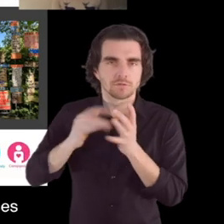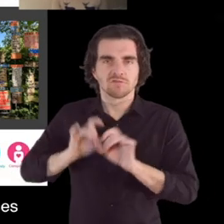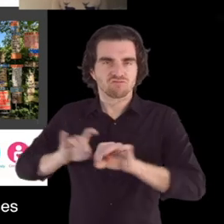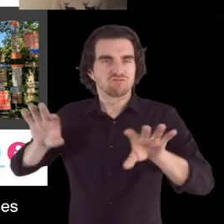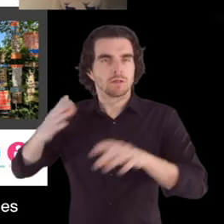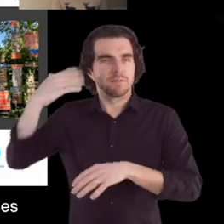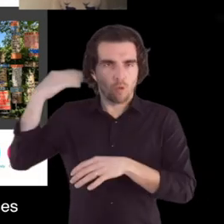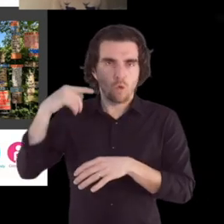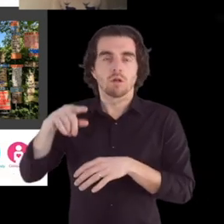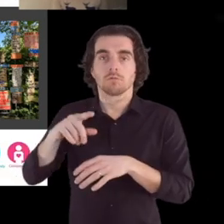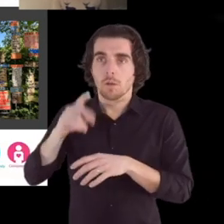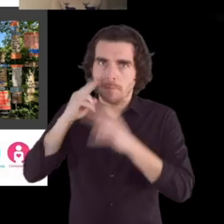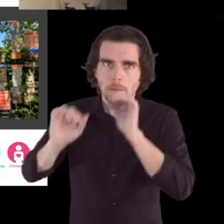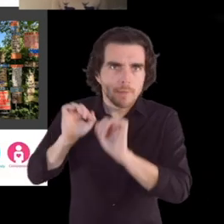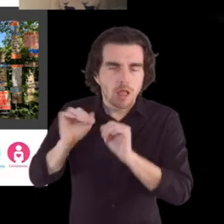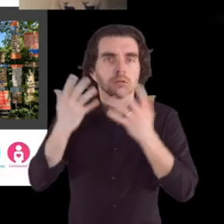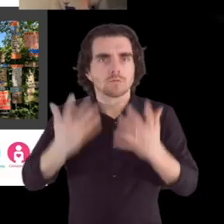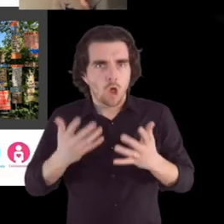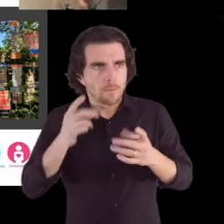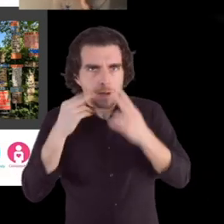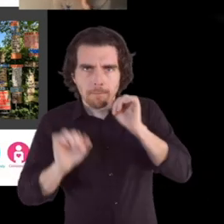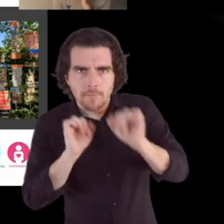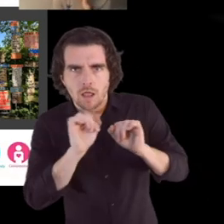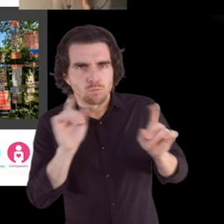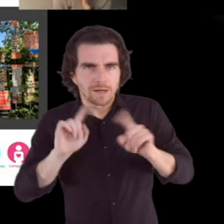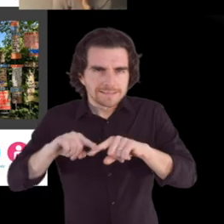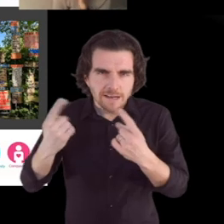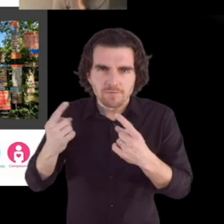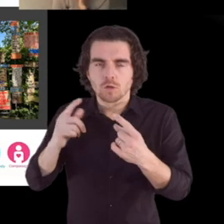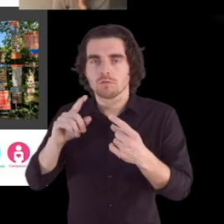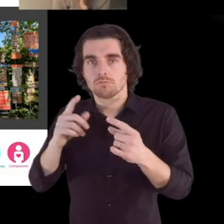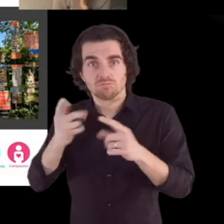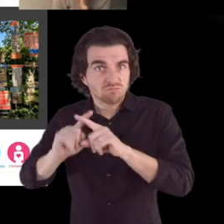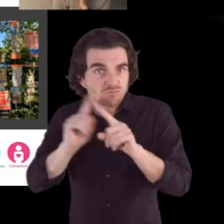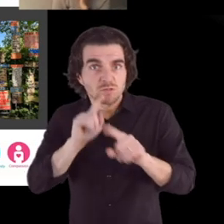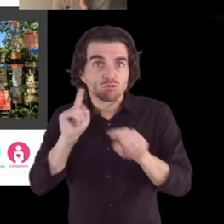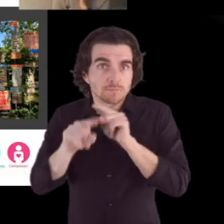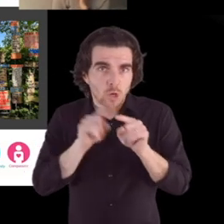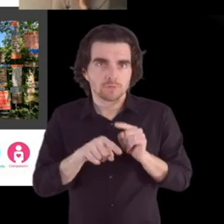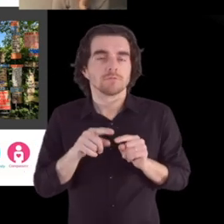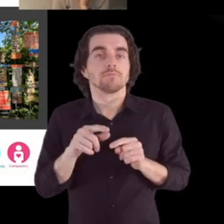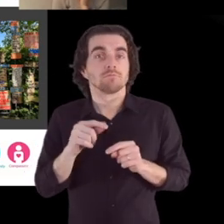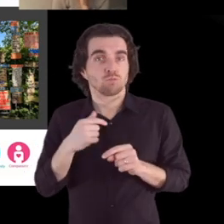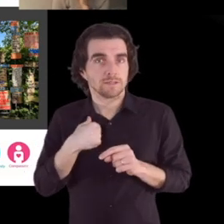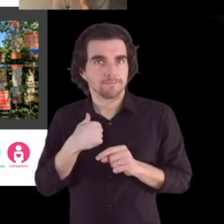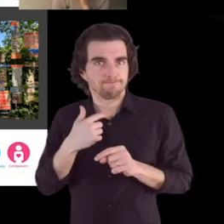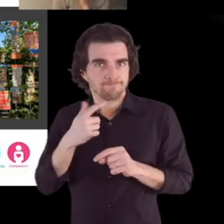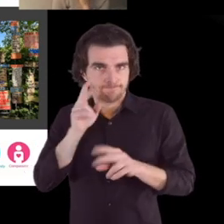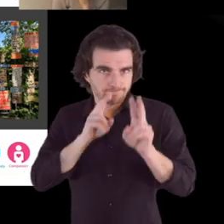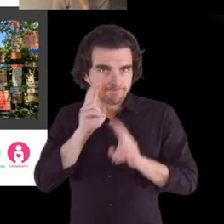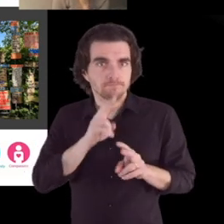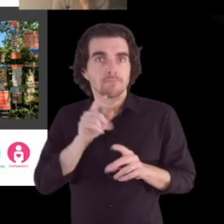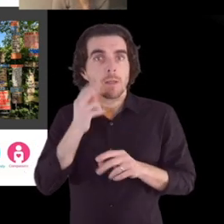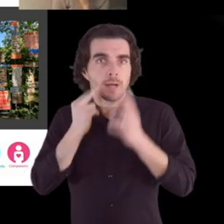that different crises do affect people in different ways. And again, there's a wide range of responses. We do most often respond